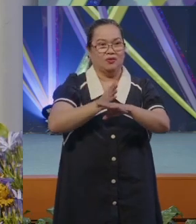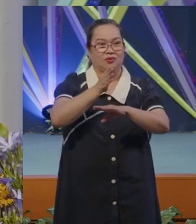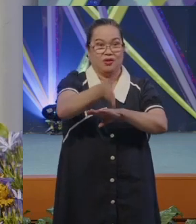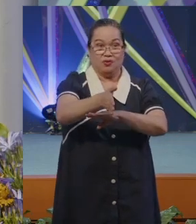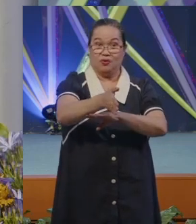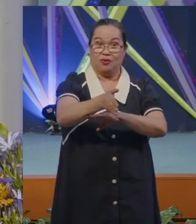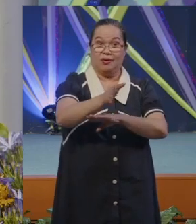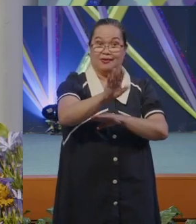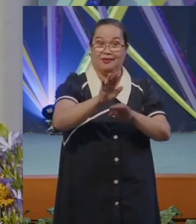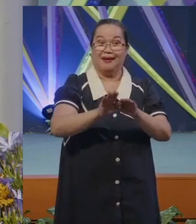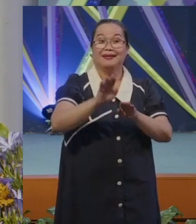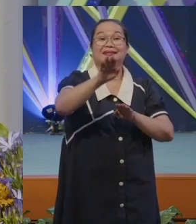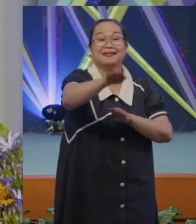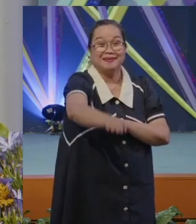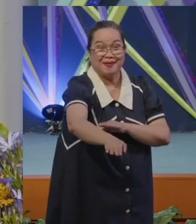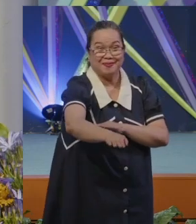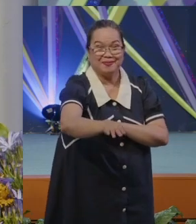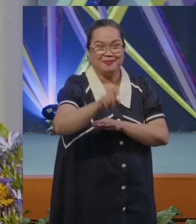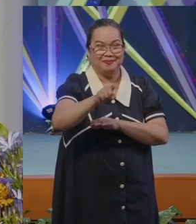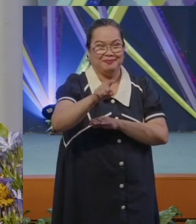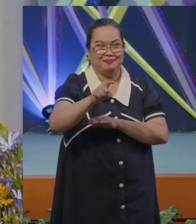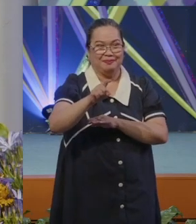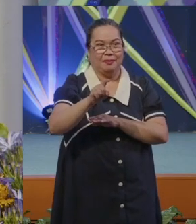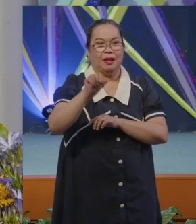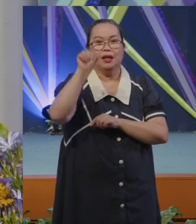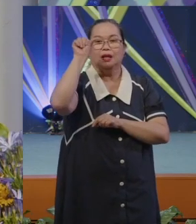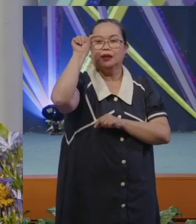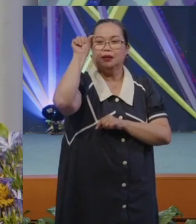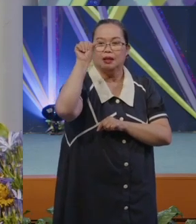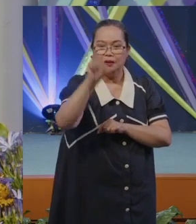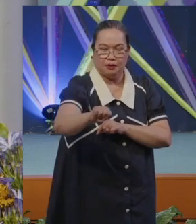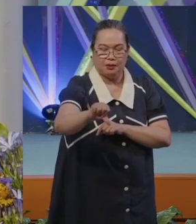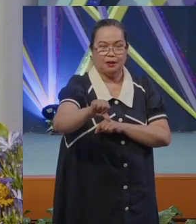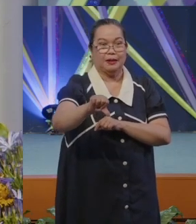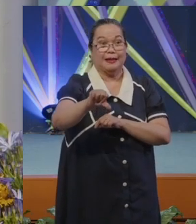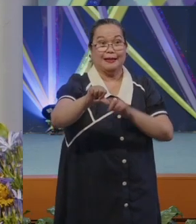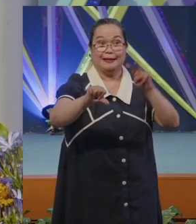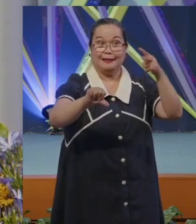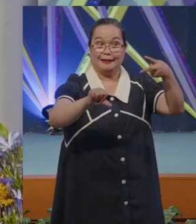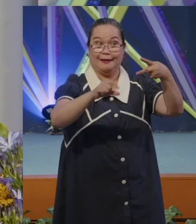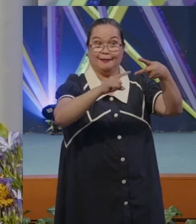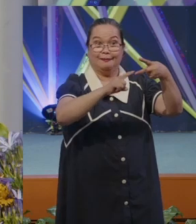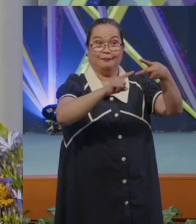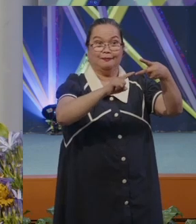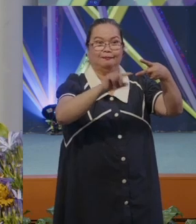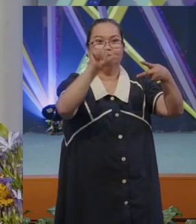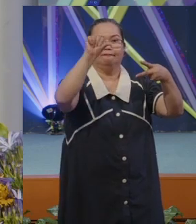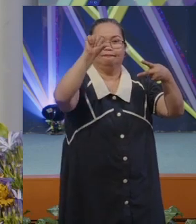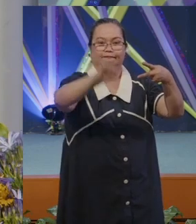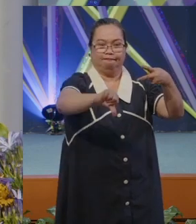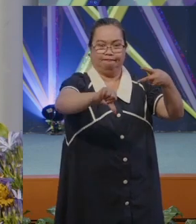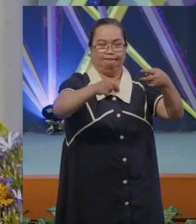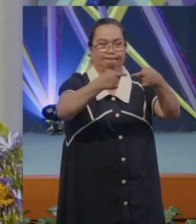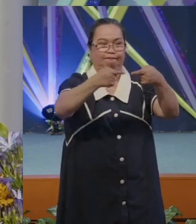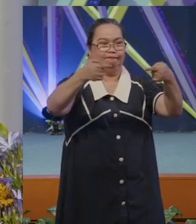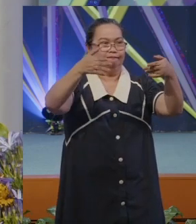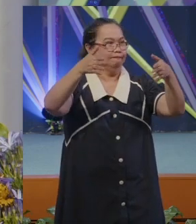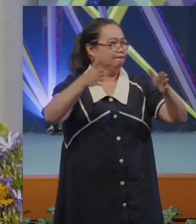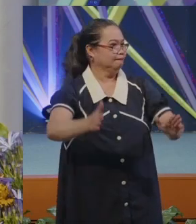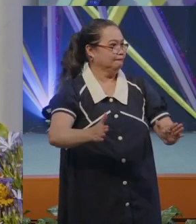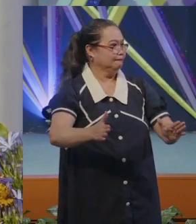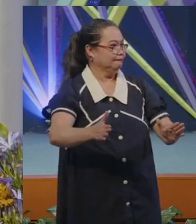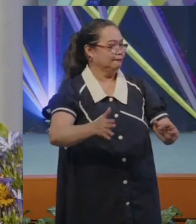ilog. Pangalawa, talunin ang kalaban. Sabi kay Joshua, so verses 3 and 4. Every